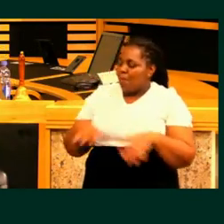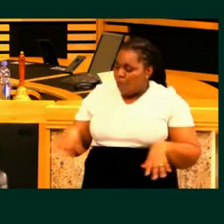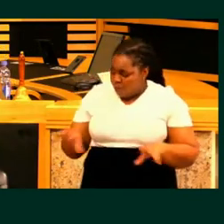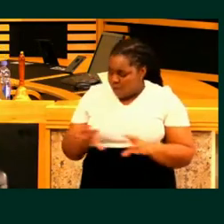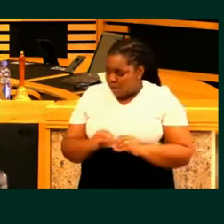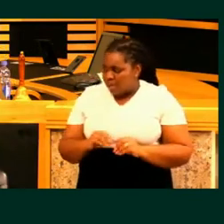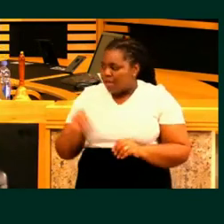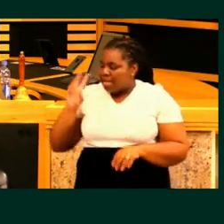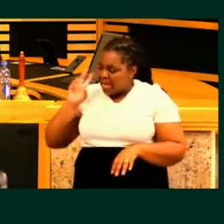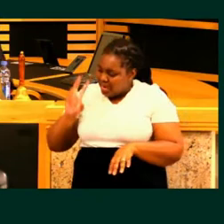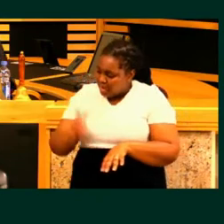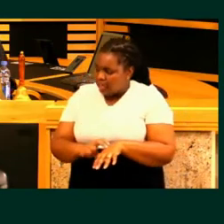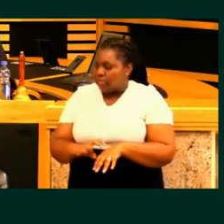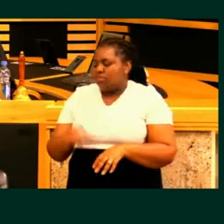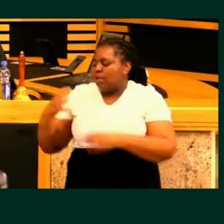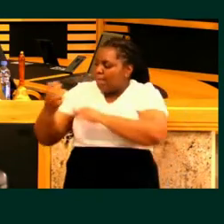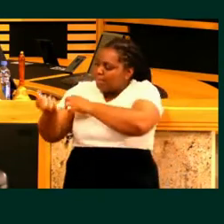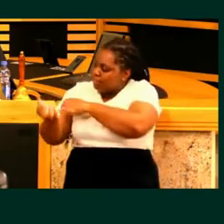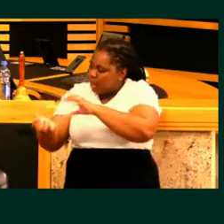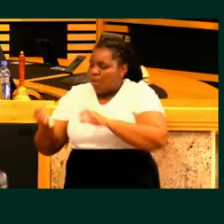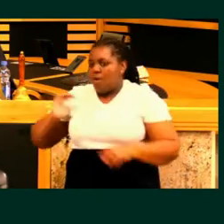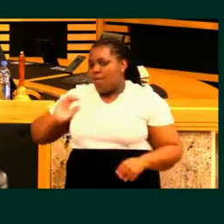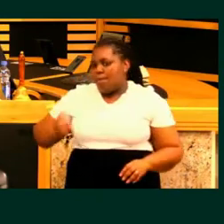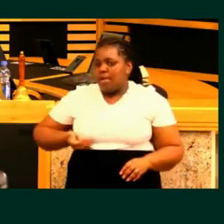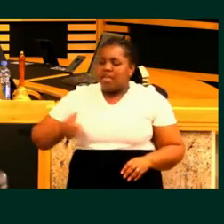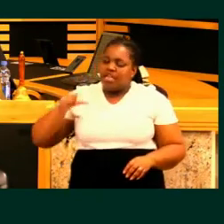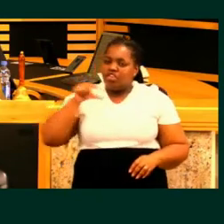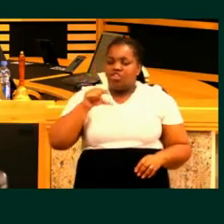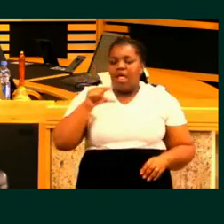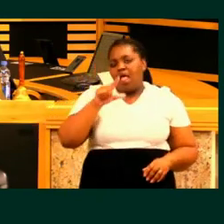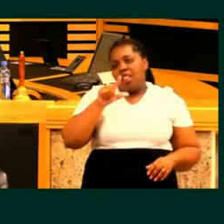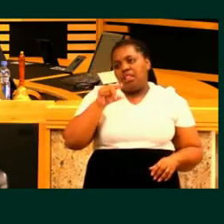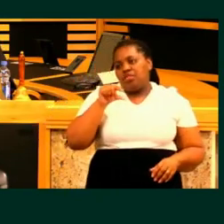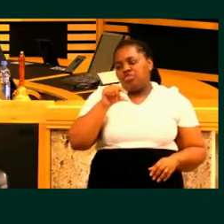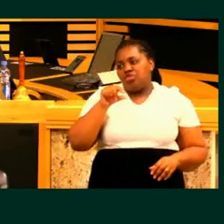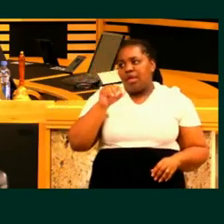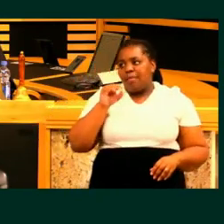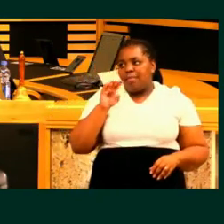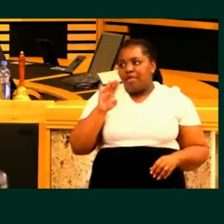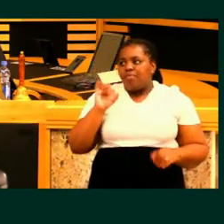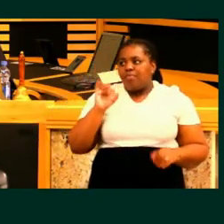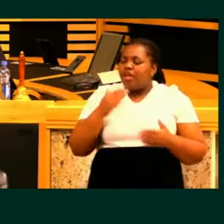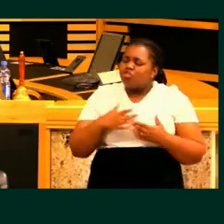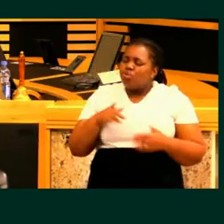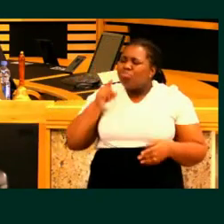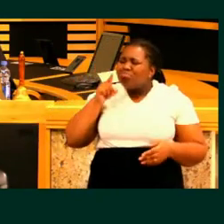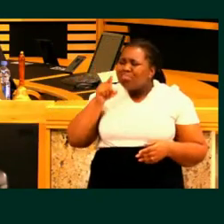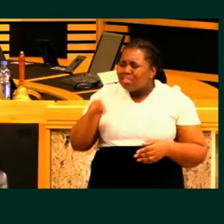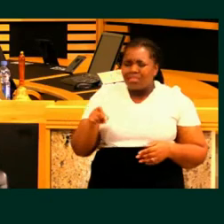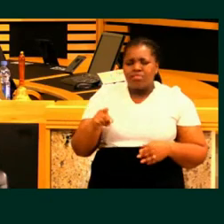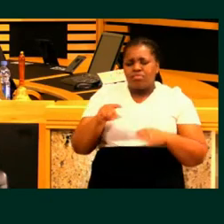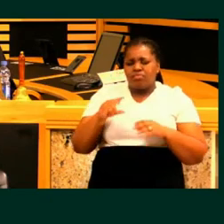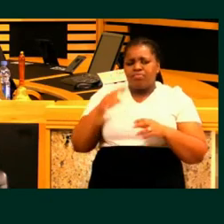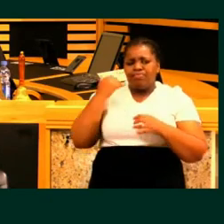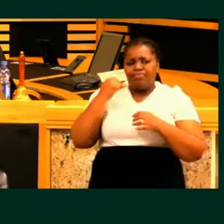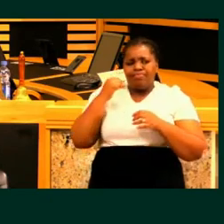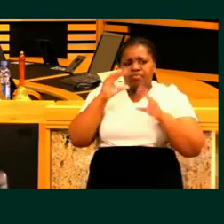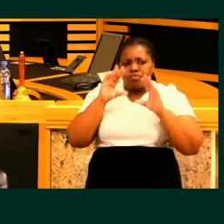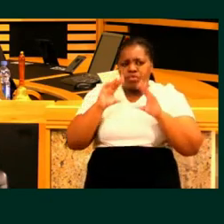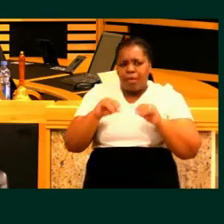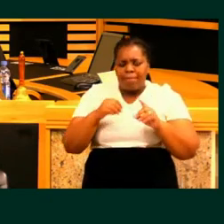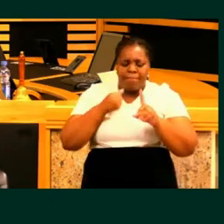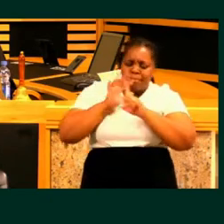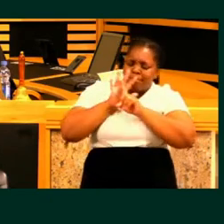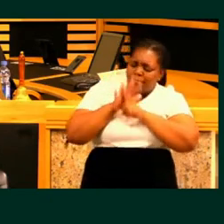there's a need to empower women and the lgbtq plus Community by addressing gender oppression pyri sexism and structural